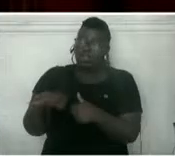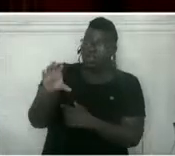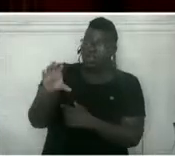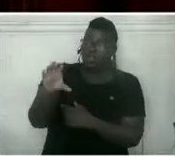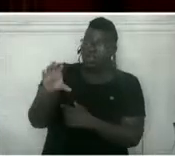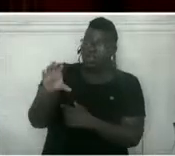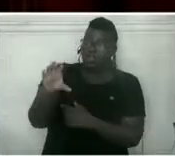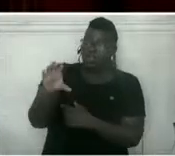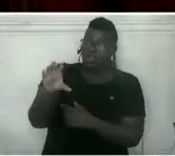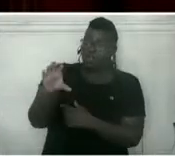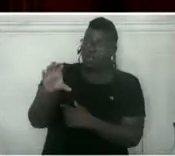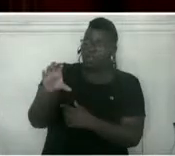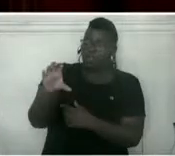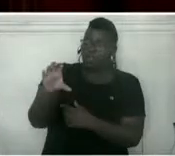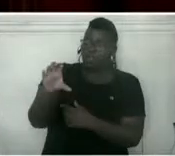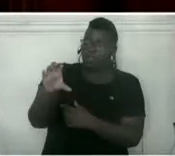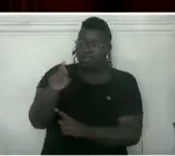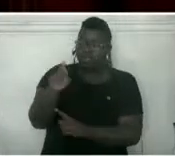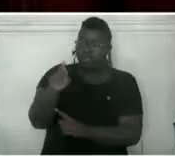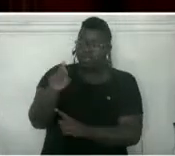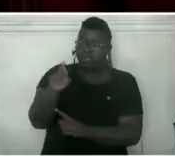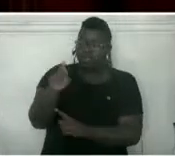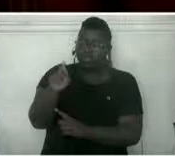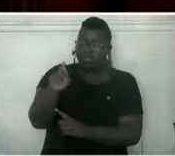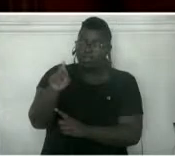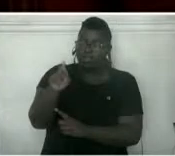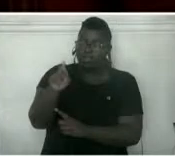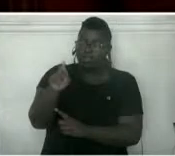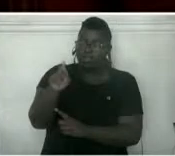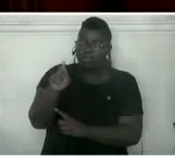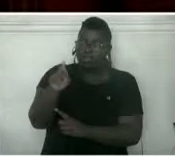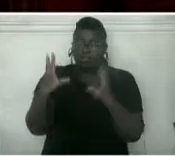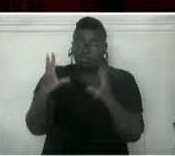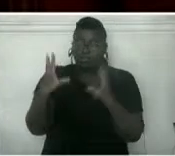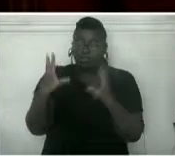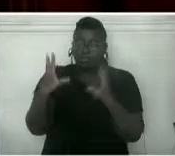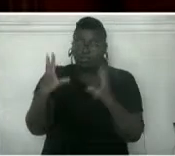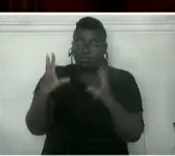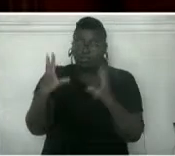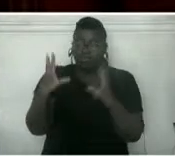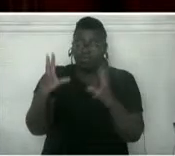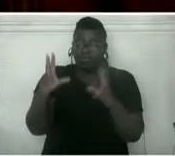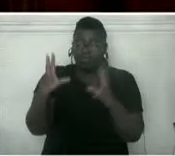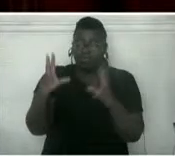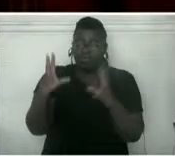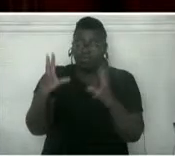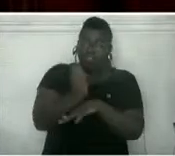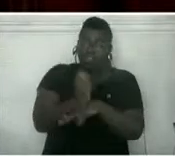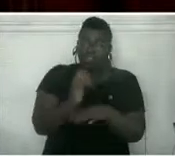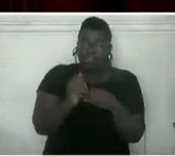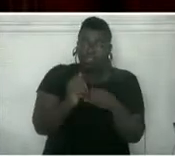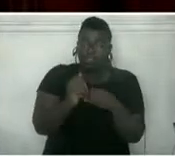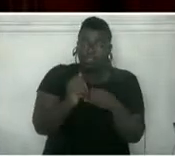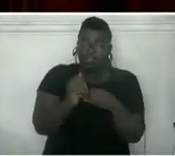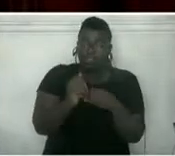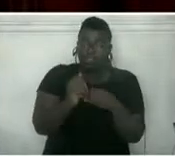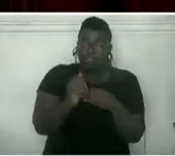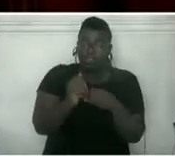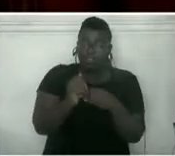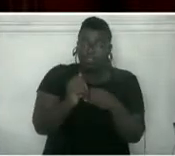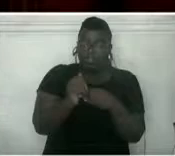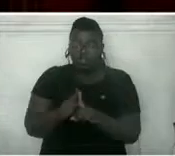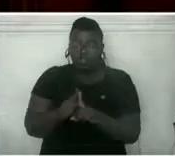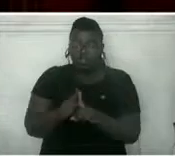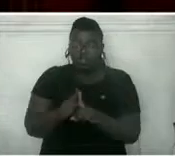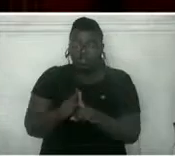Treasury to process all matters affecting Amakhosi and Izinduna. We are going to intensify